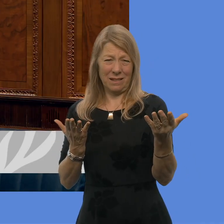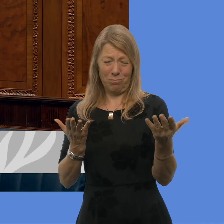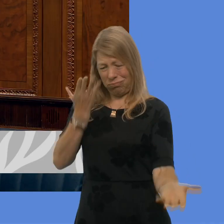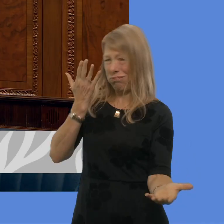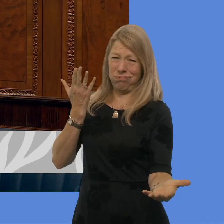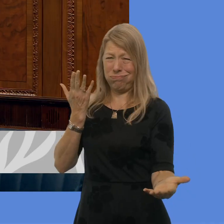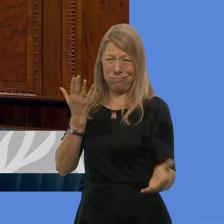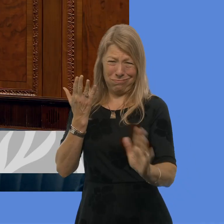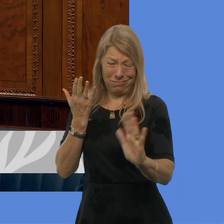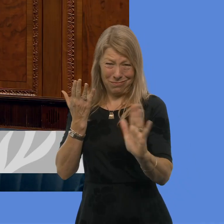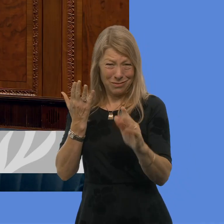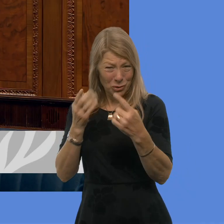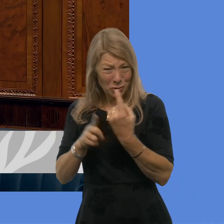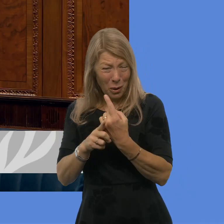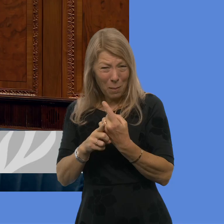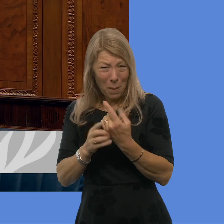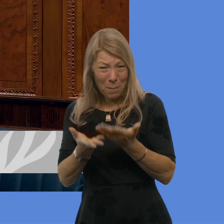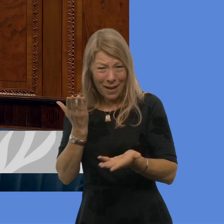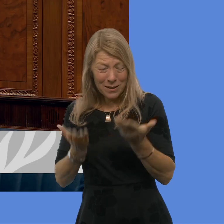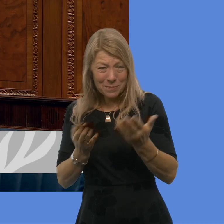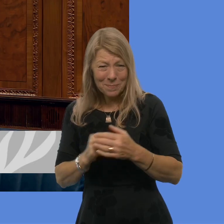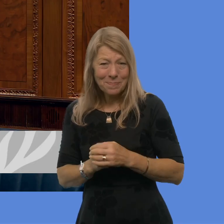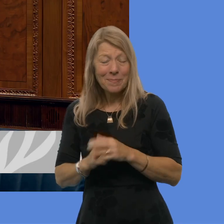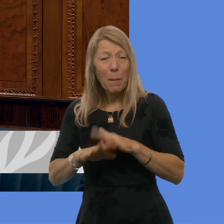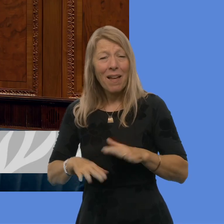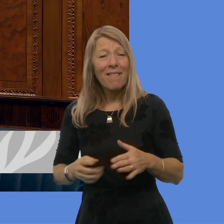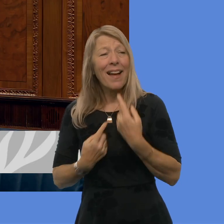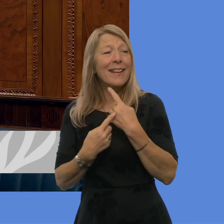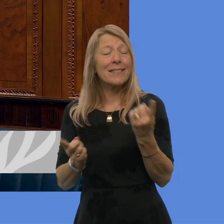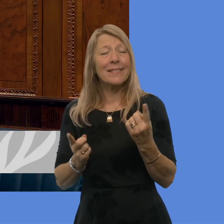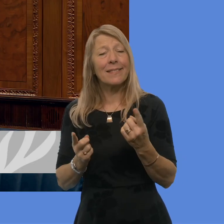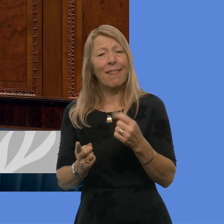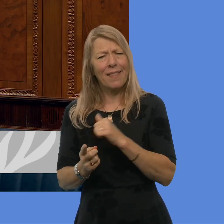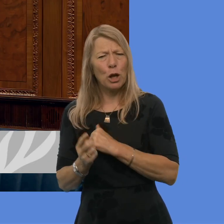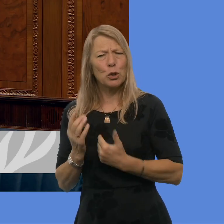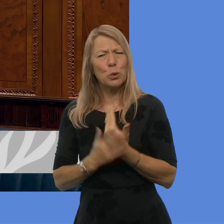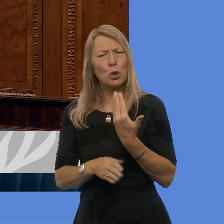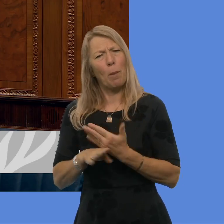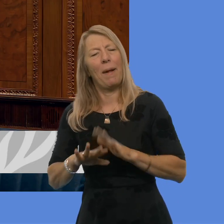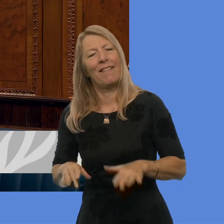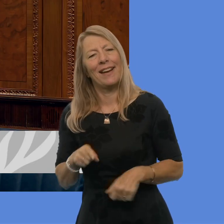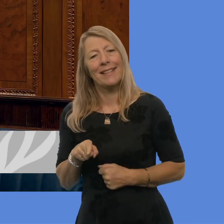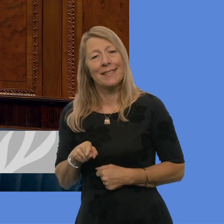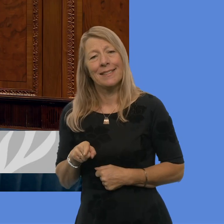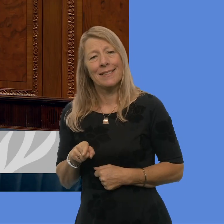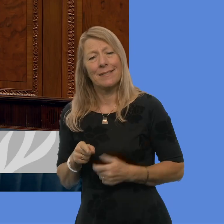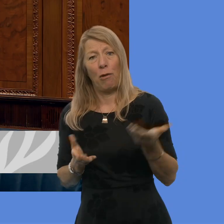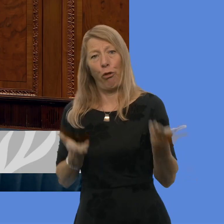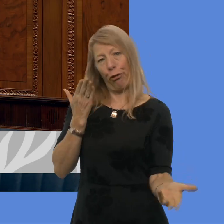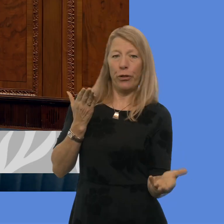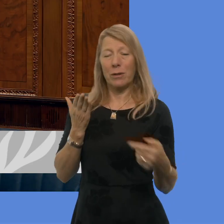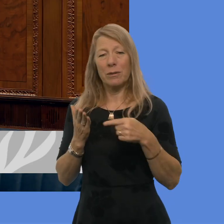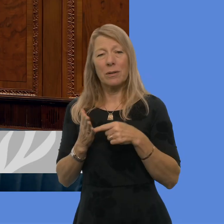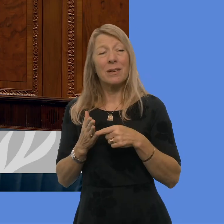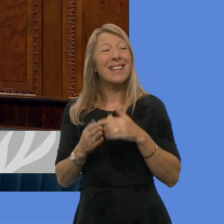clear. 1,000 jobs were announced last week in Belfast, and really it is the crumbs that we're seeing in terms of job announcements for Derry.